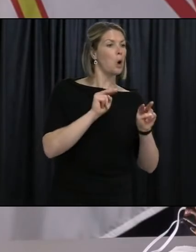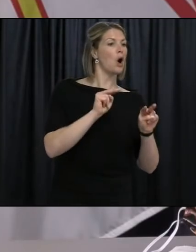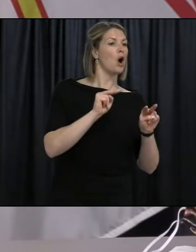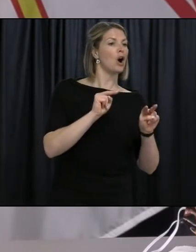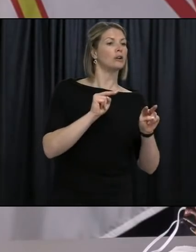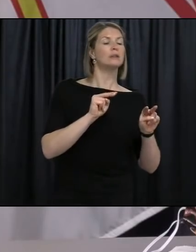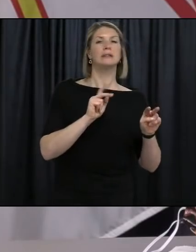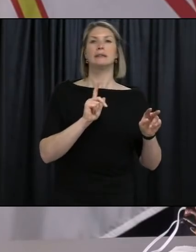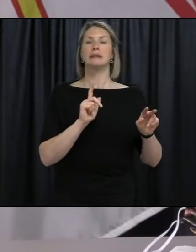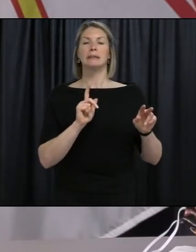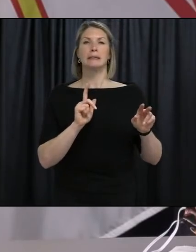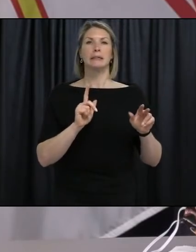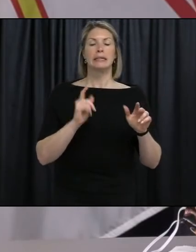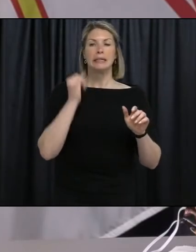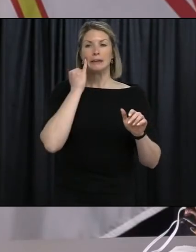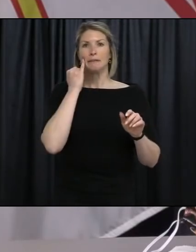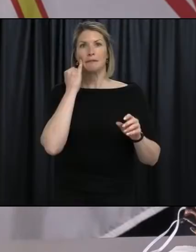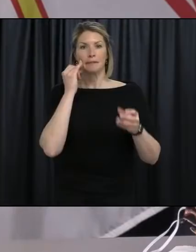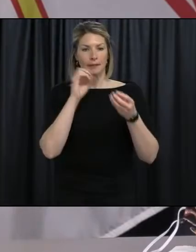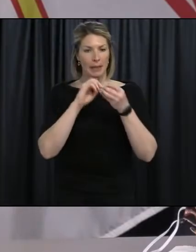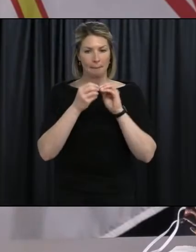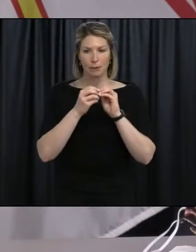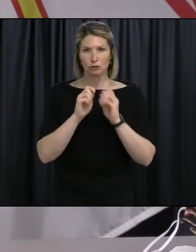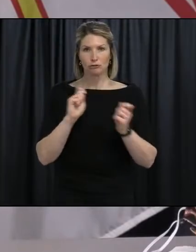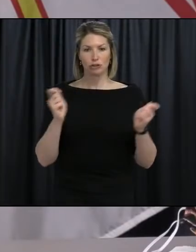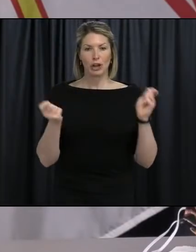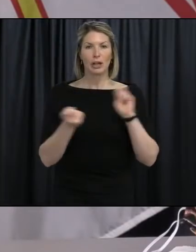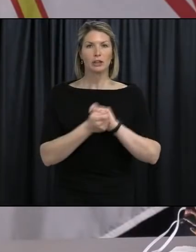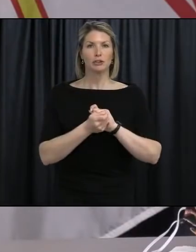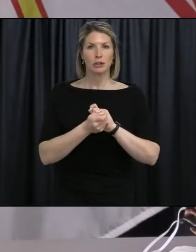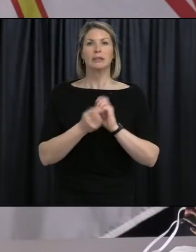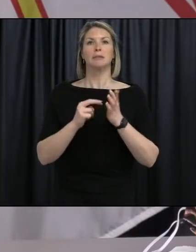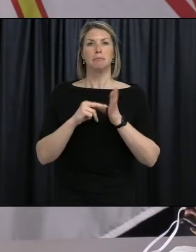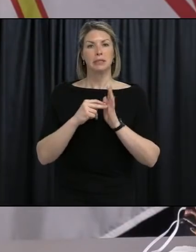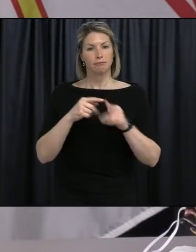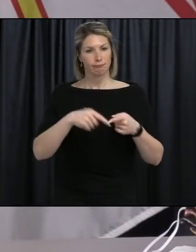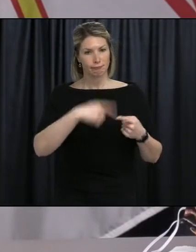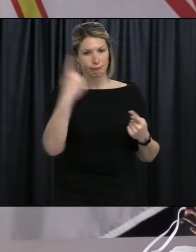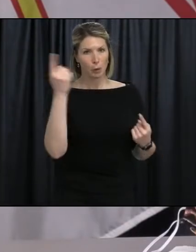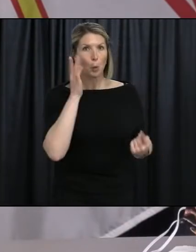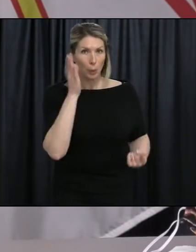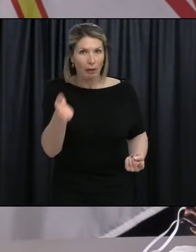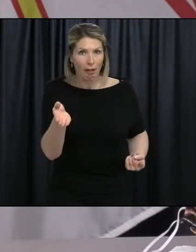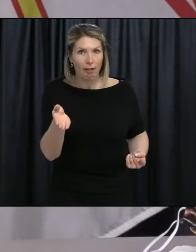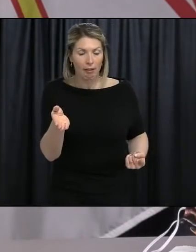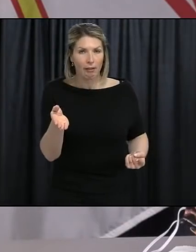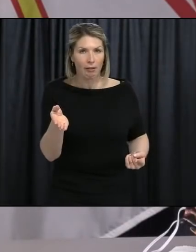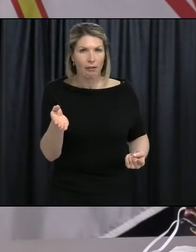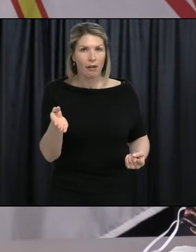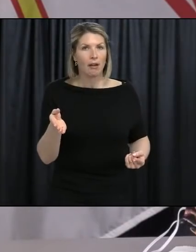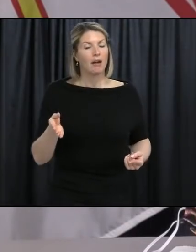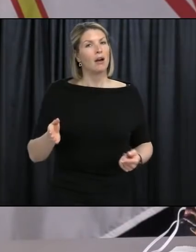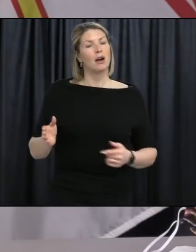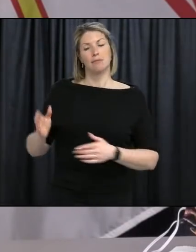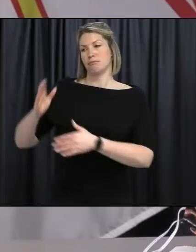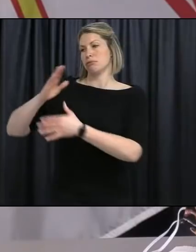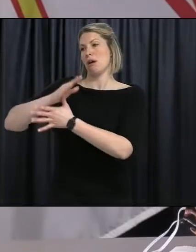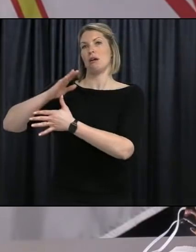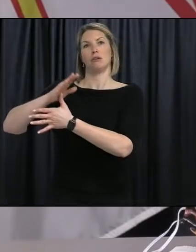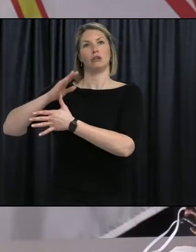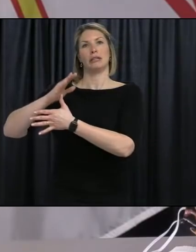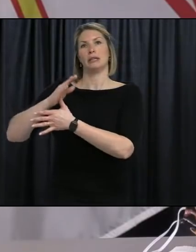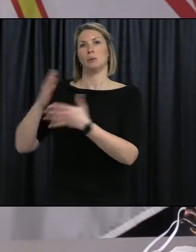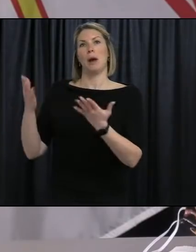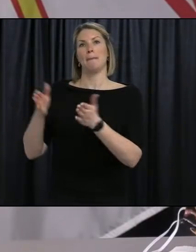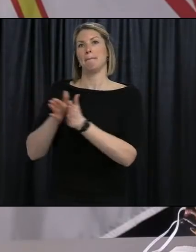the evidence change, as we've said from the very beginning, and have proven that we would. So the public health and safety of Newfoundlanders and Labradorians